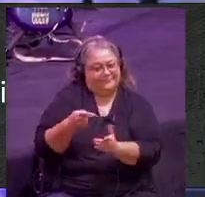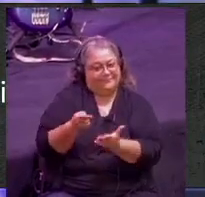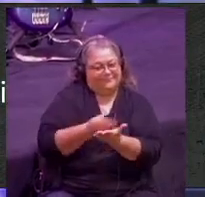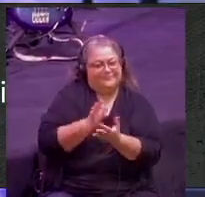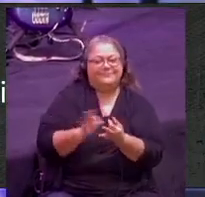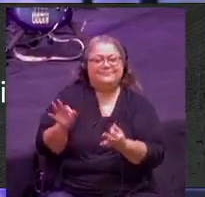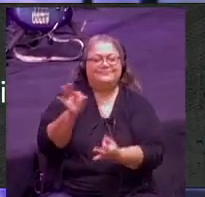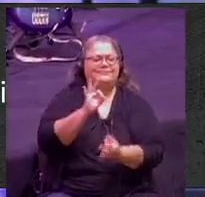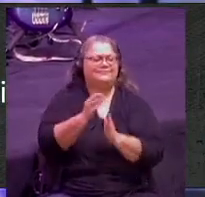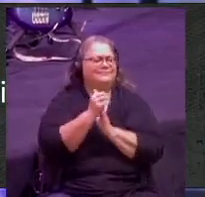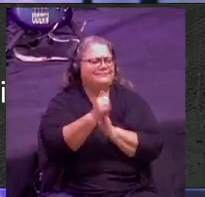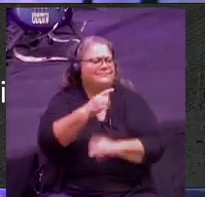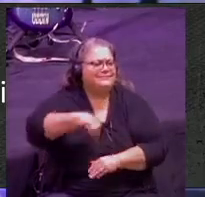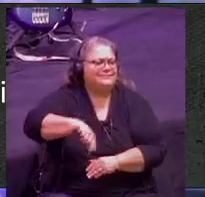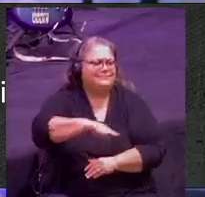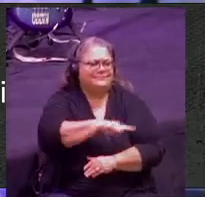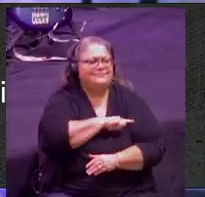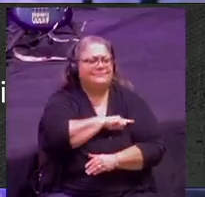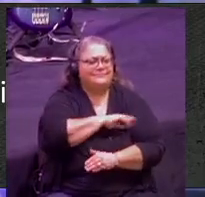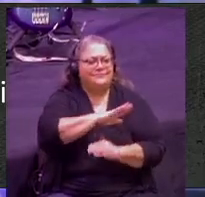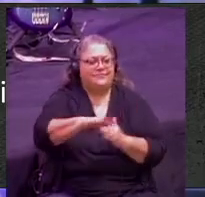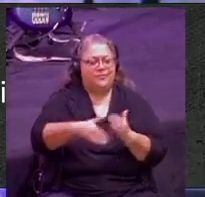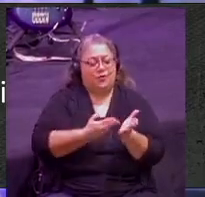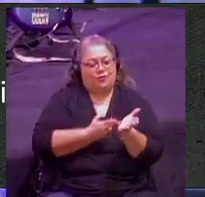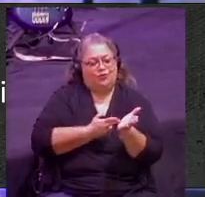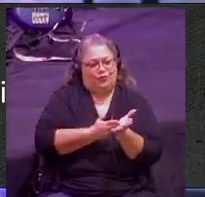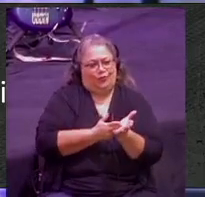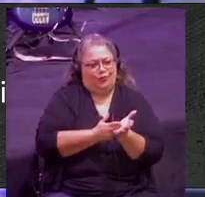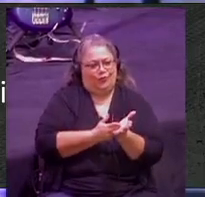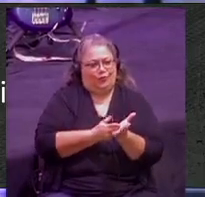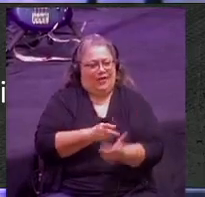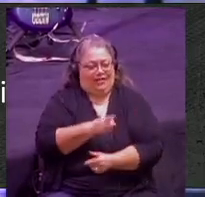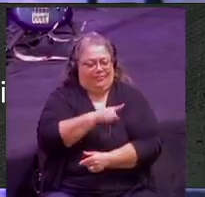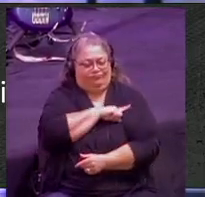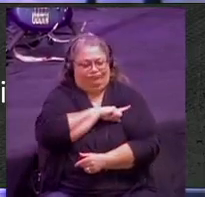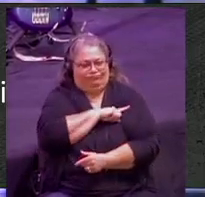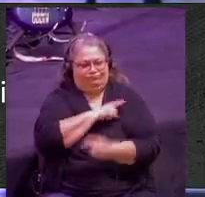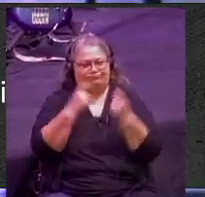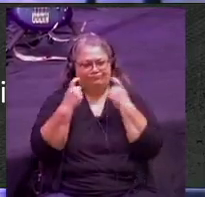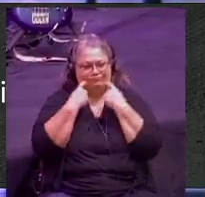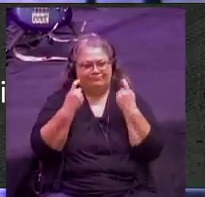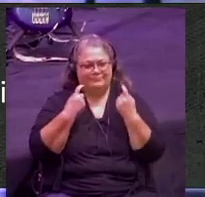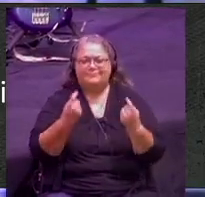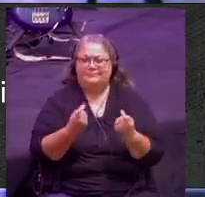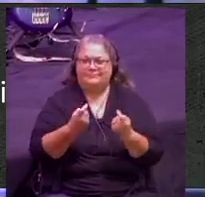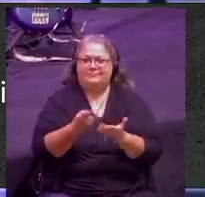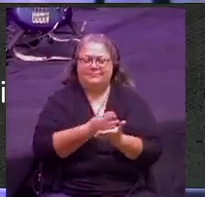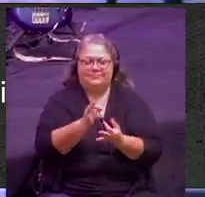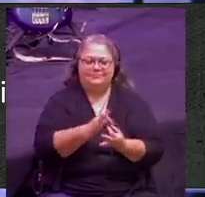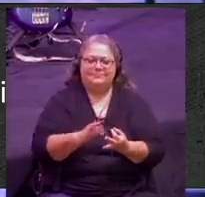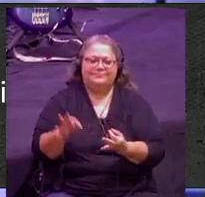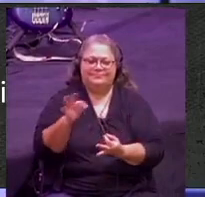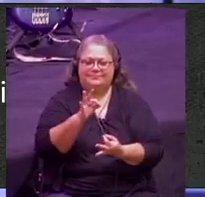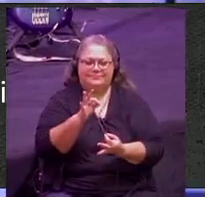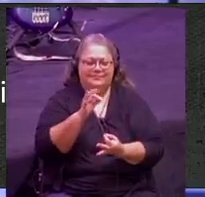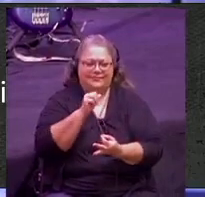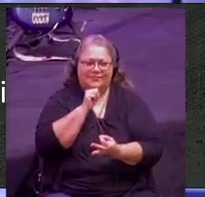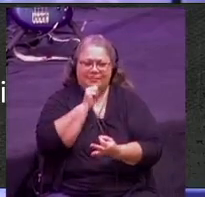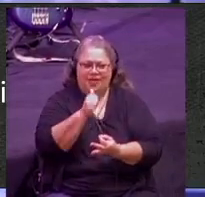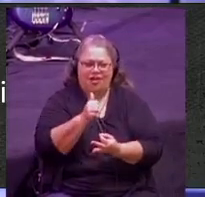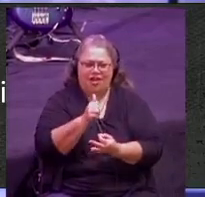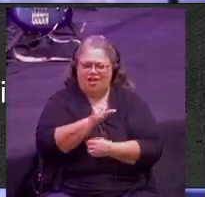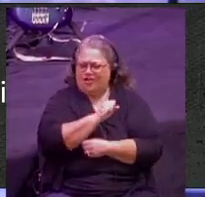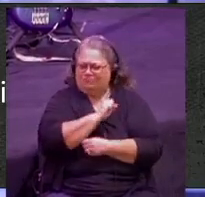will guide us into all truth. He convicts us of sin. The Holy Spirit is not trying to condemn